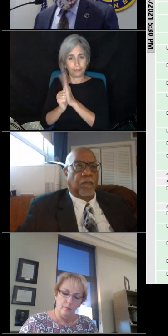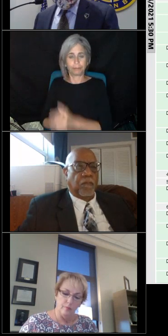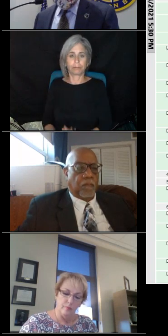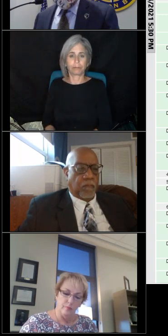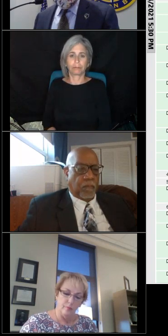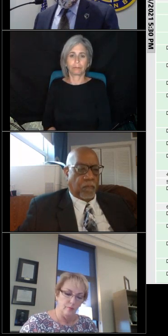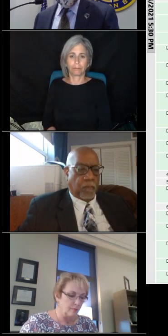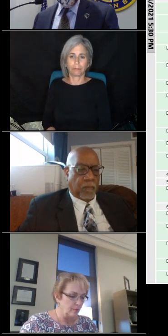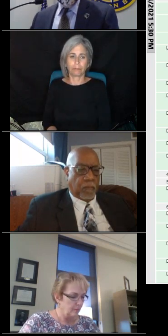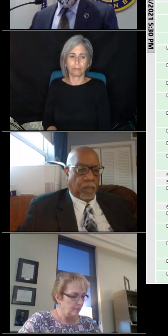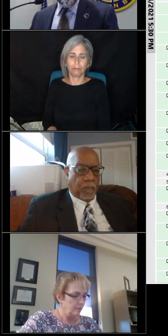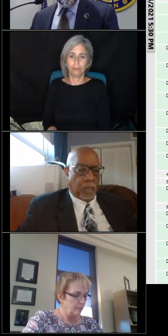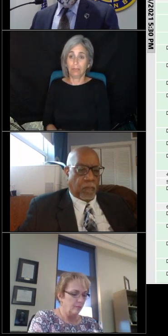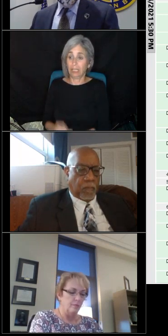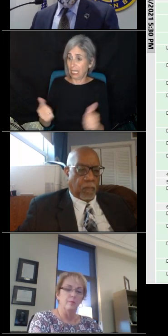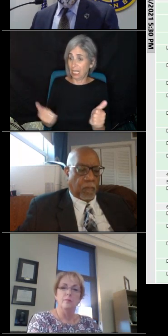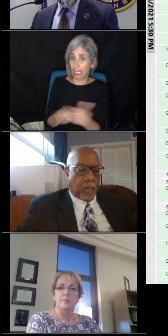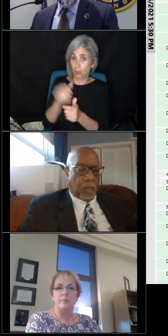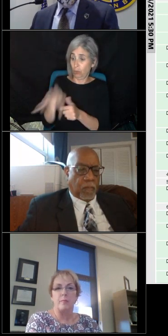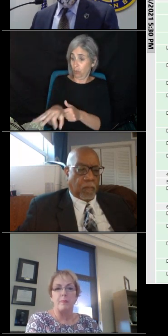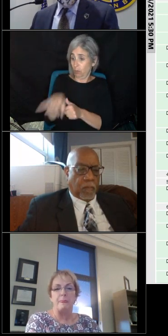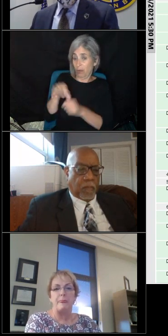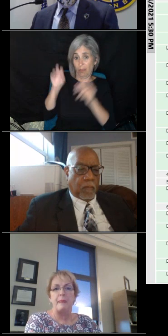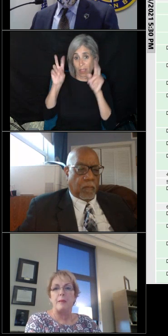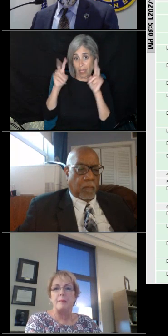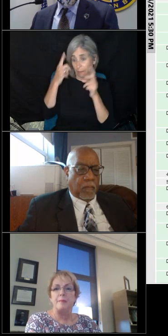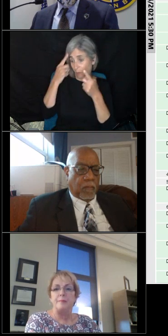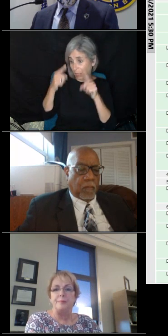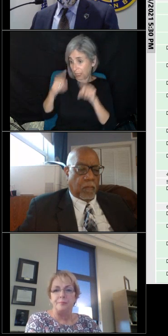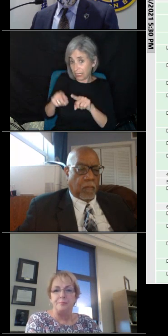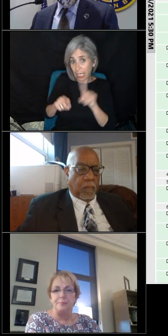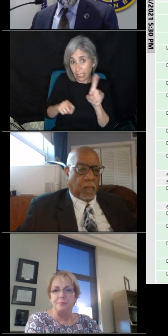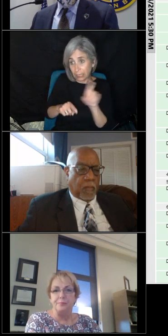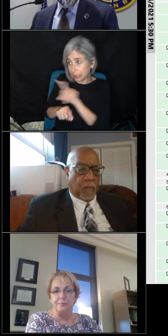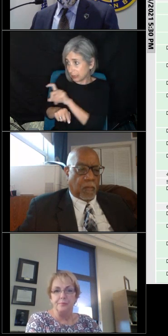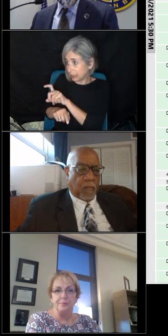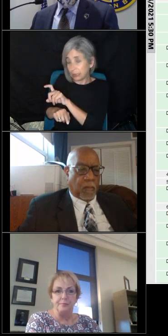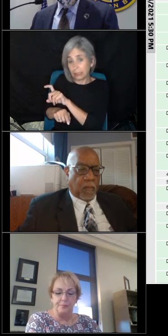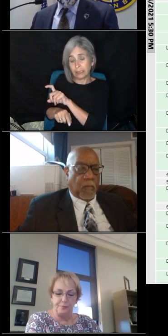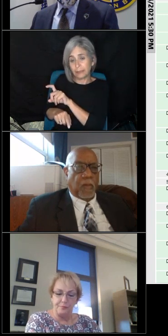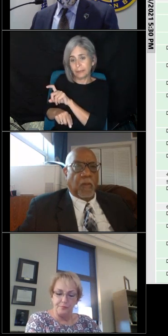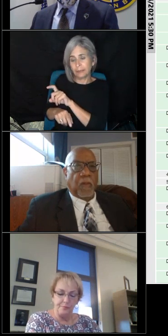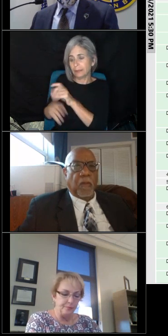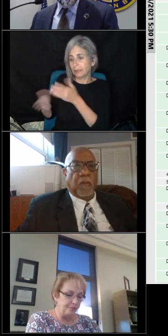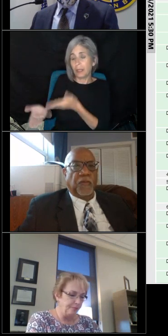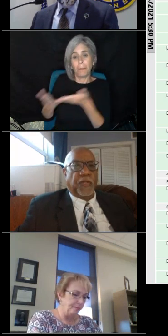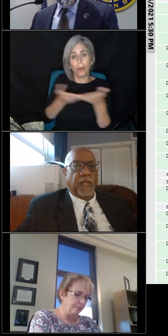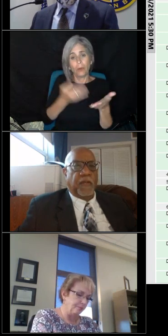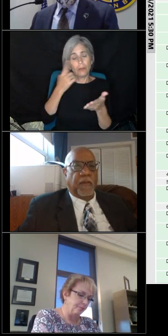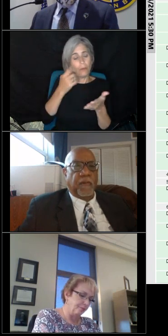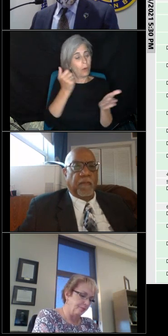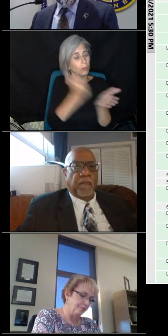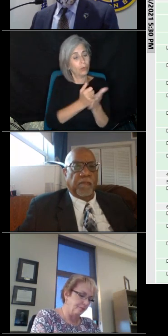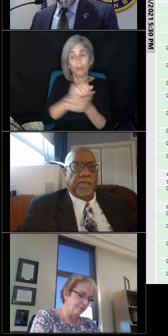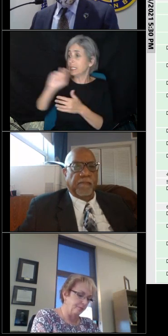Would anyone like to pull any of the items for consent? Motion to approve.